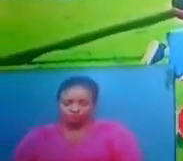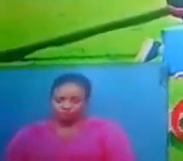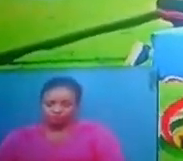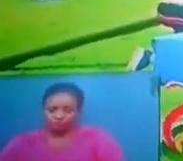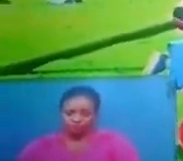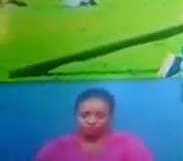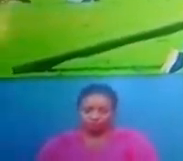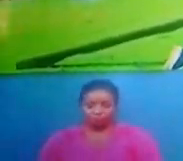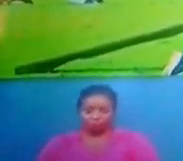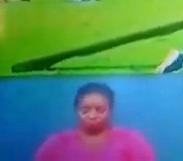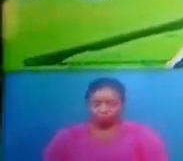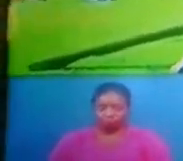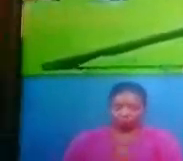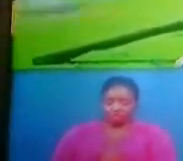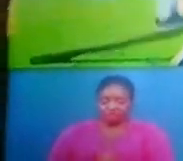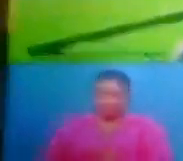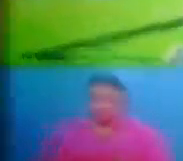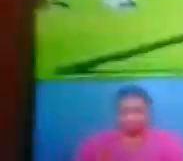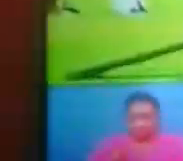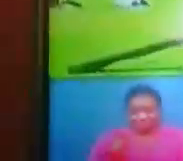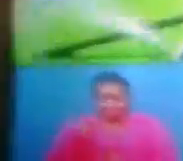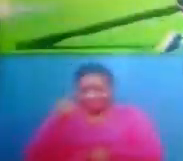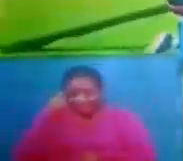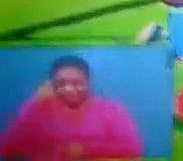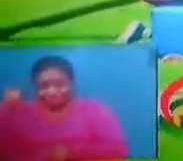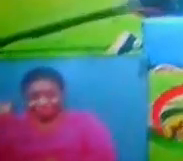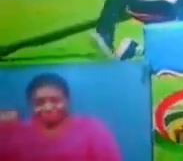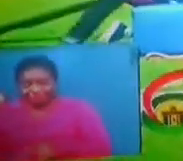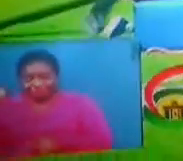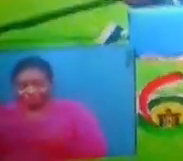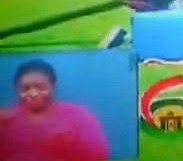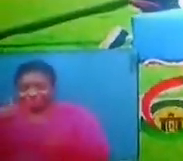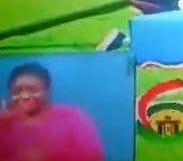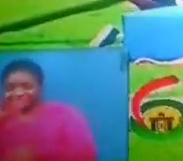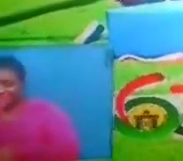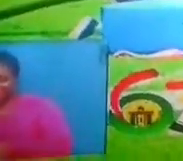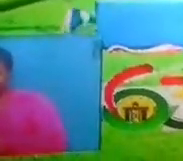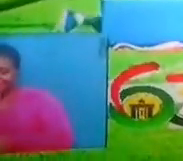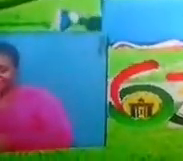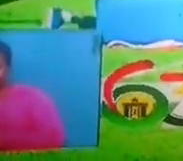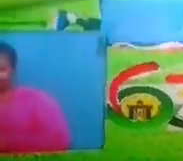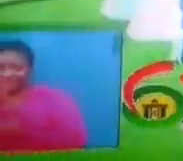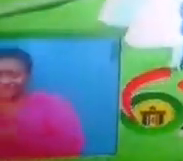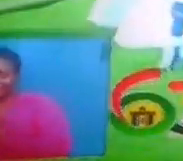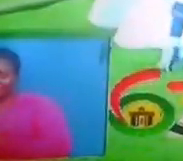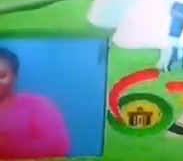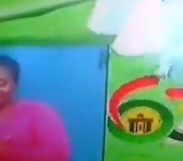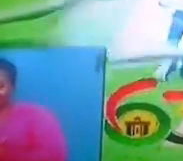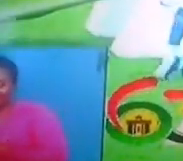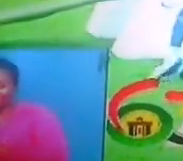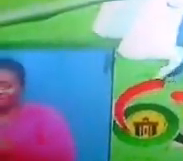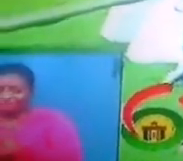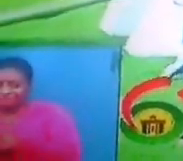Selikam, did you ever dream of engaging in any of these exercises? Absolutely not. It appears that even this song was well